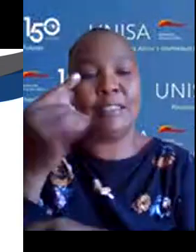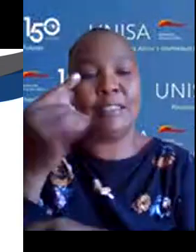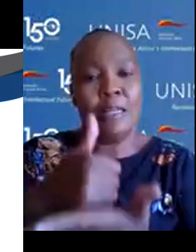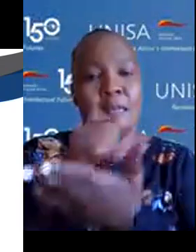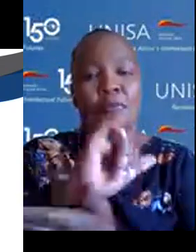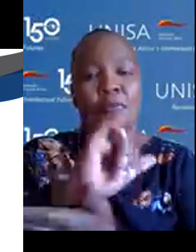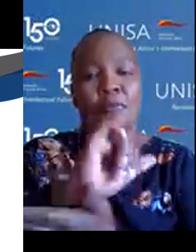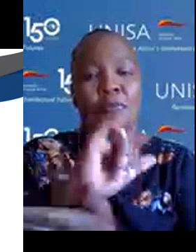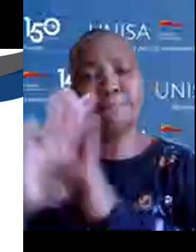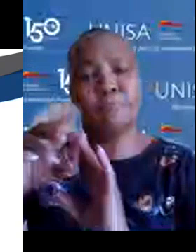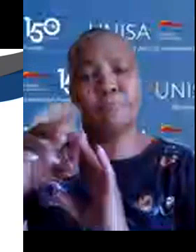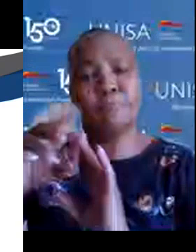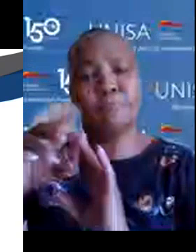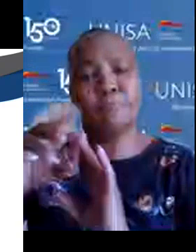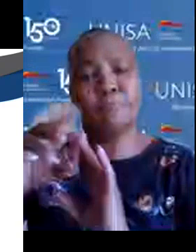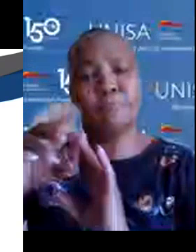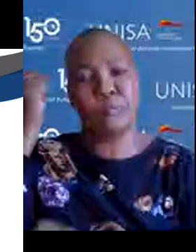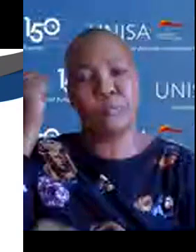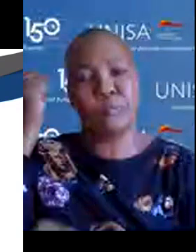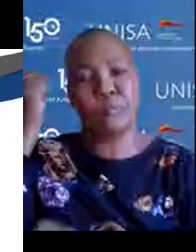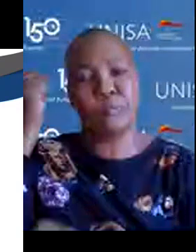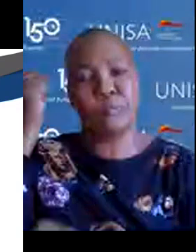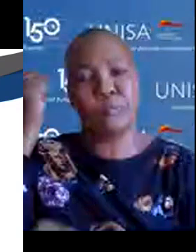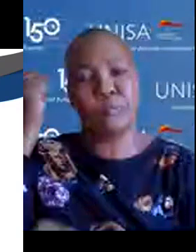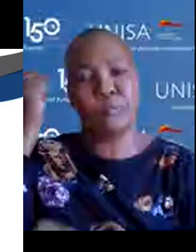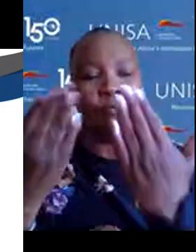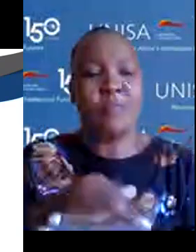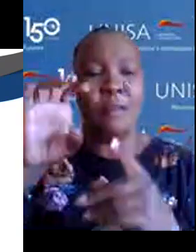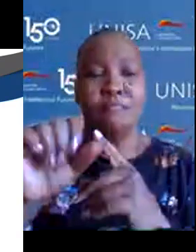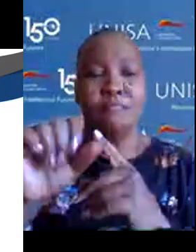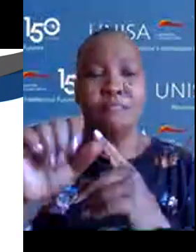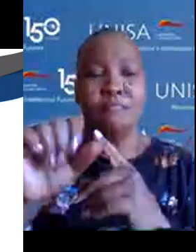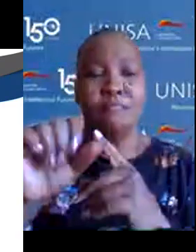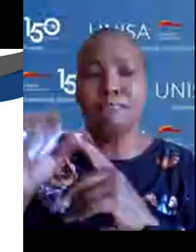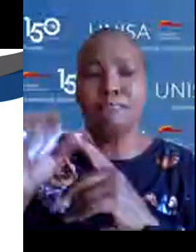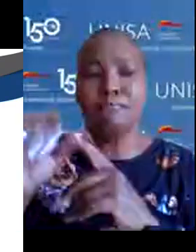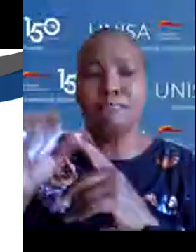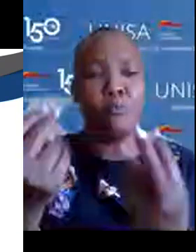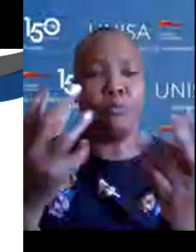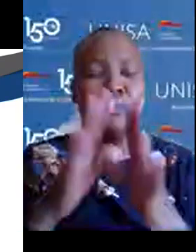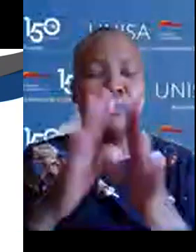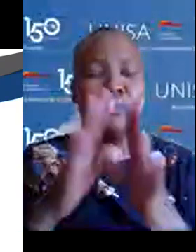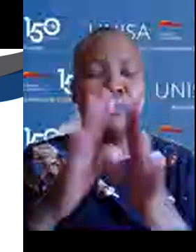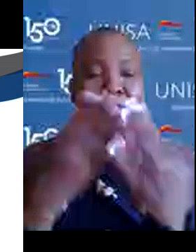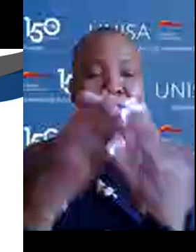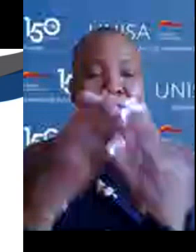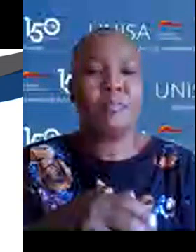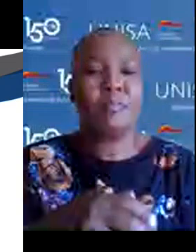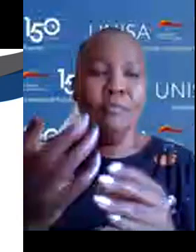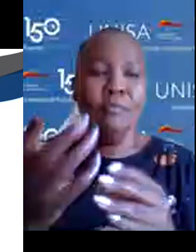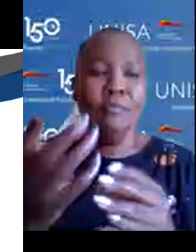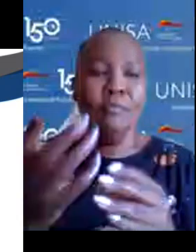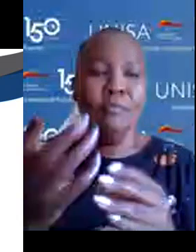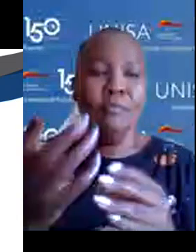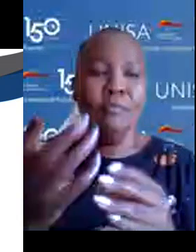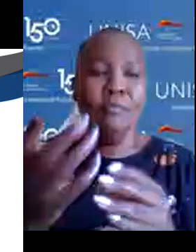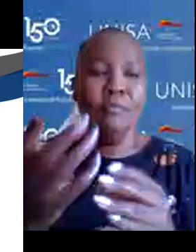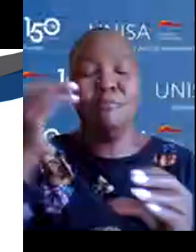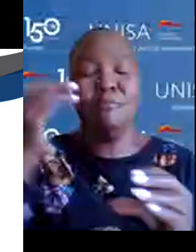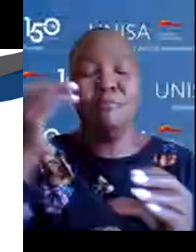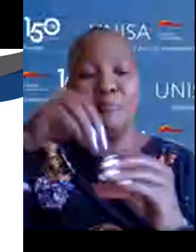of material and also finding new material. Then we're going to deep dive into Teams. So you might be already